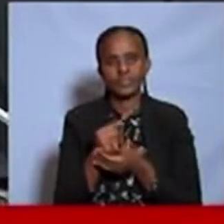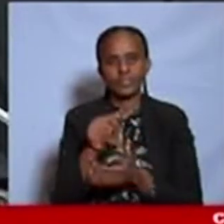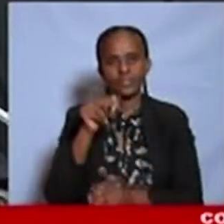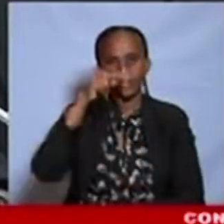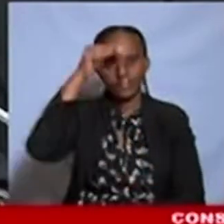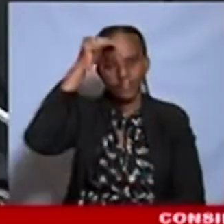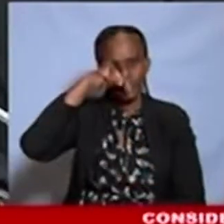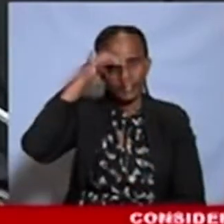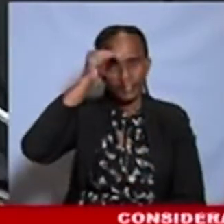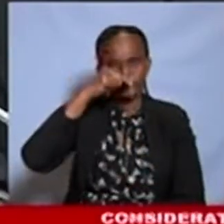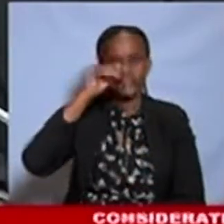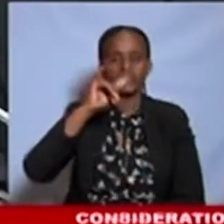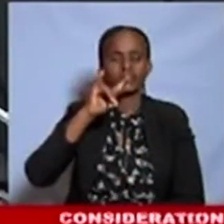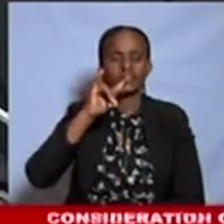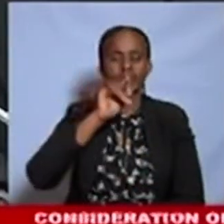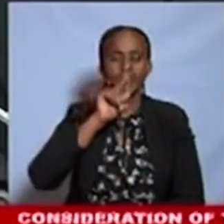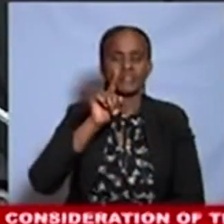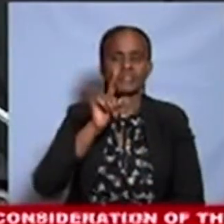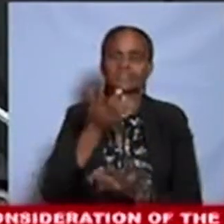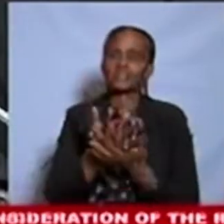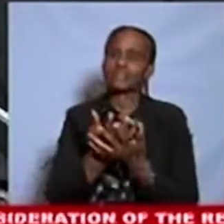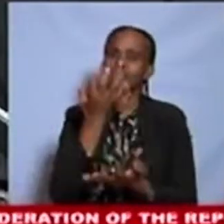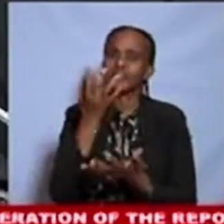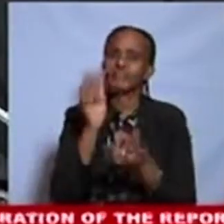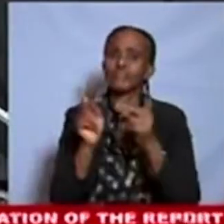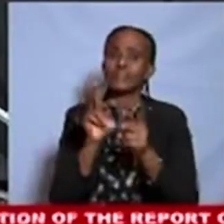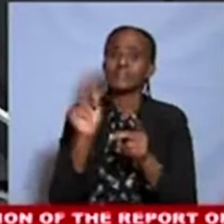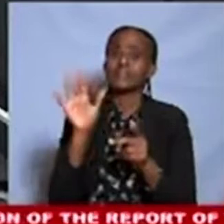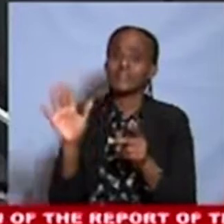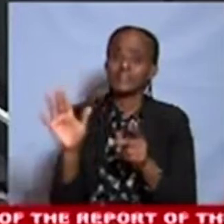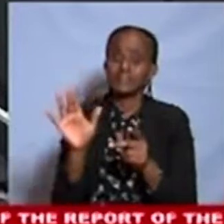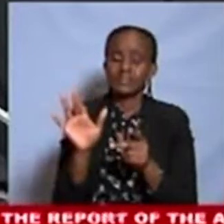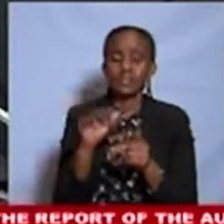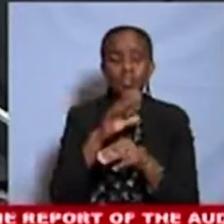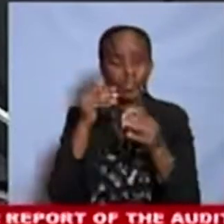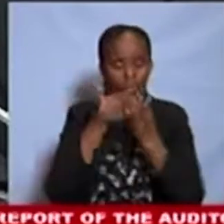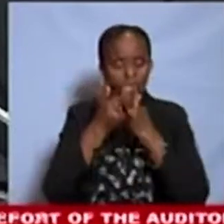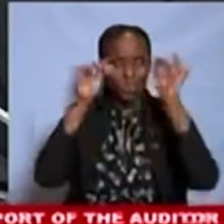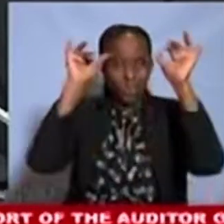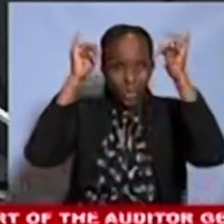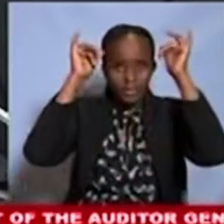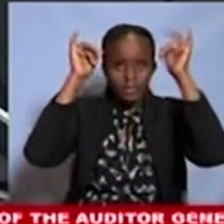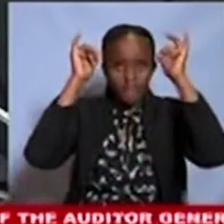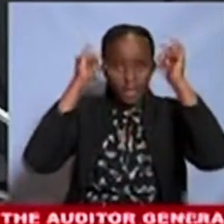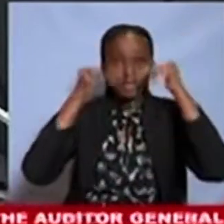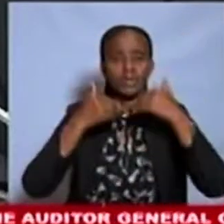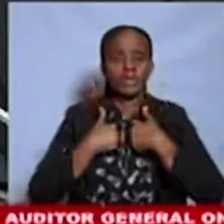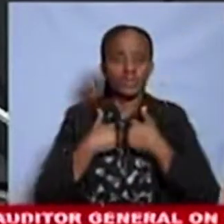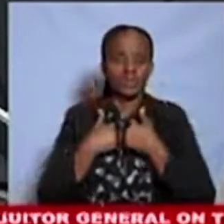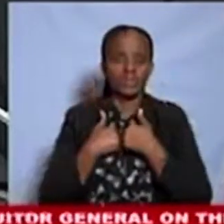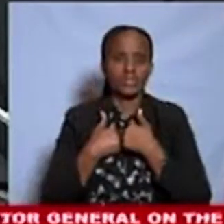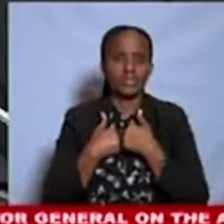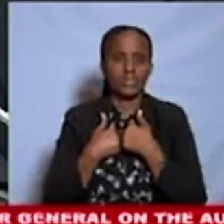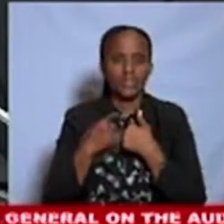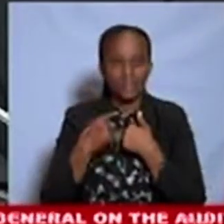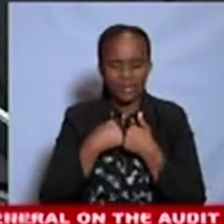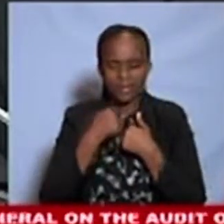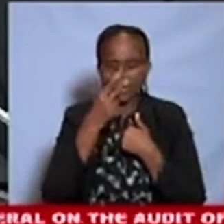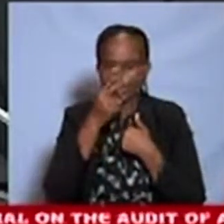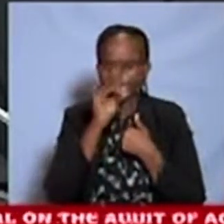Namwala, yes, they are very rich people there in Namwala because they own cattle. But I have discovered